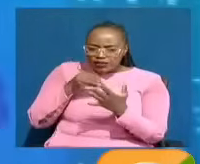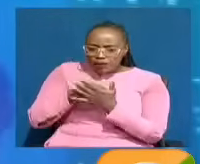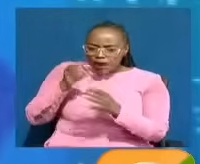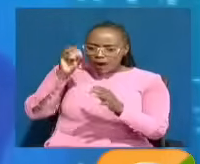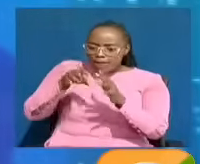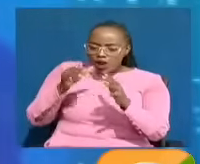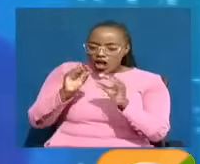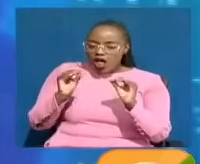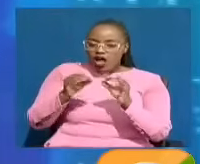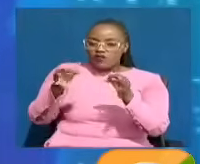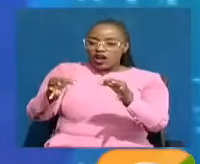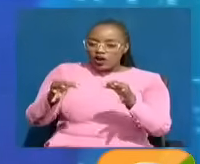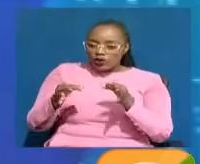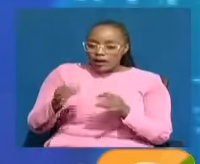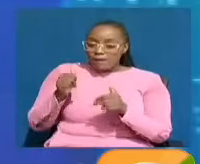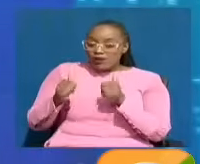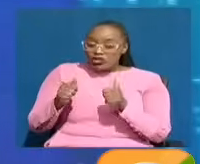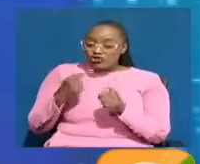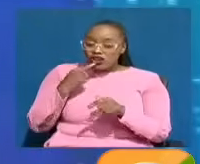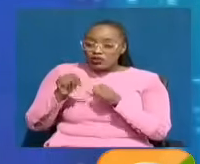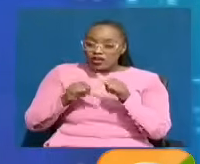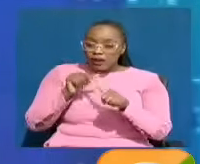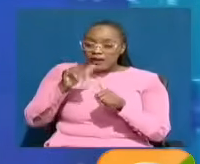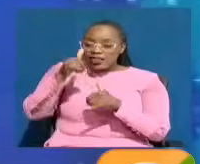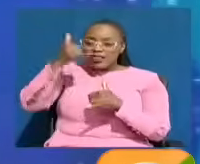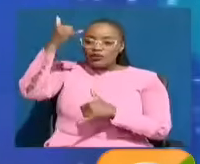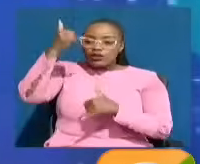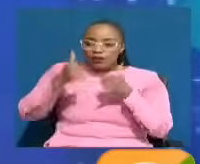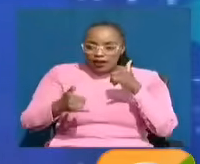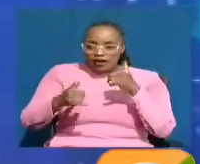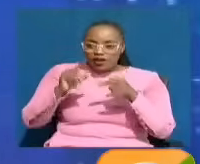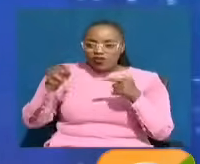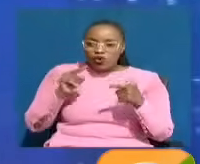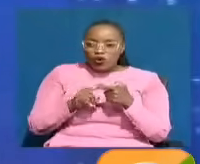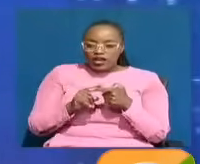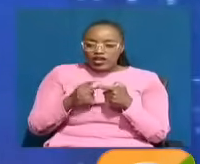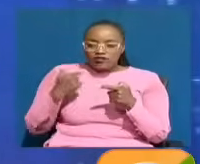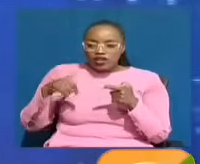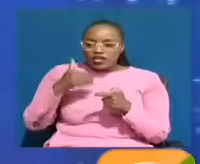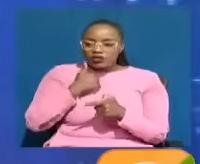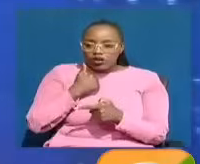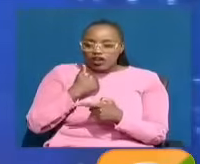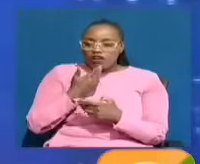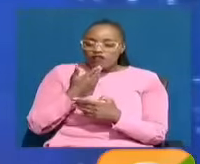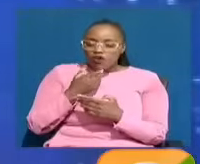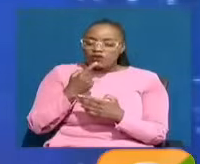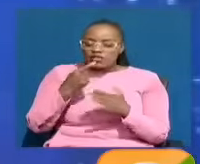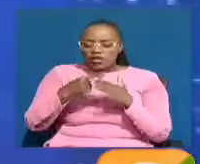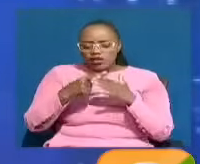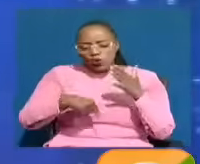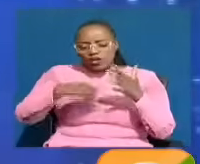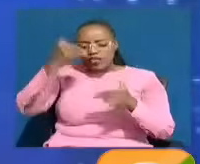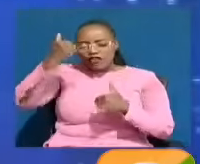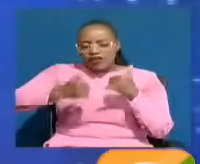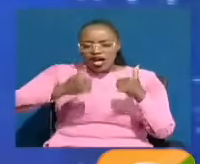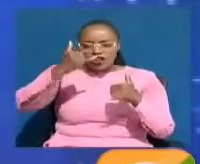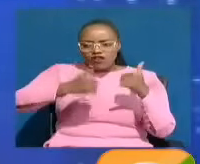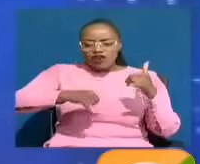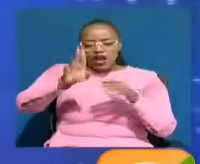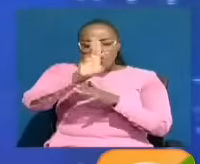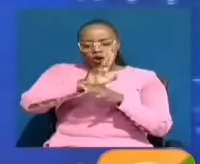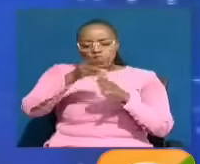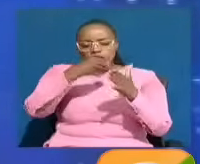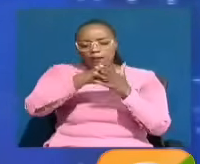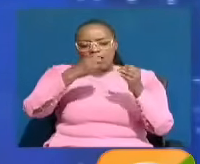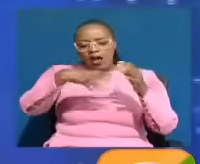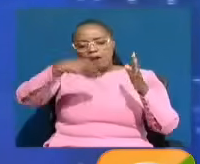sort of accountability that we're talking about will come at the end, when we'll be able to give our figures and say, at the end of the day, this is what we've spent and this